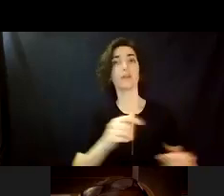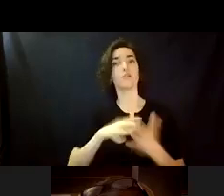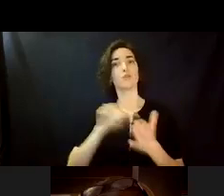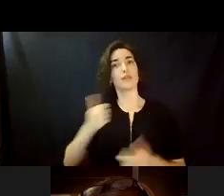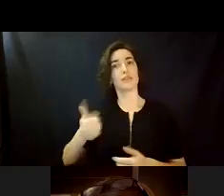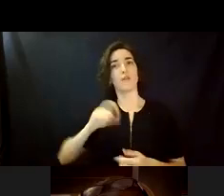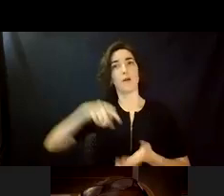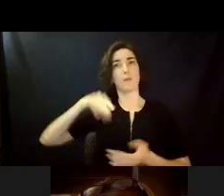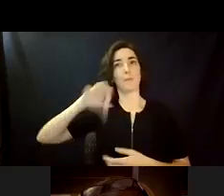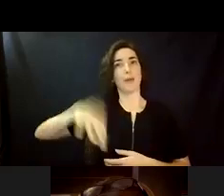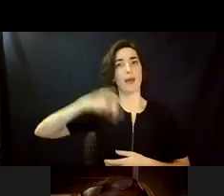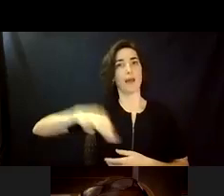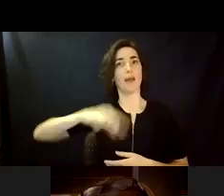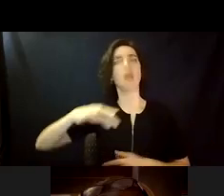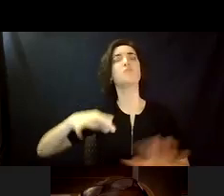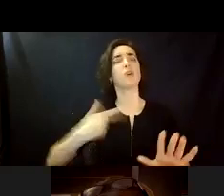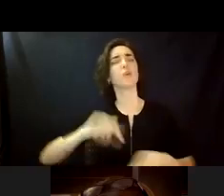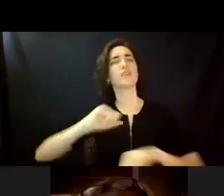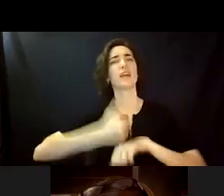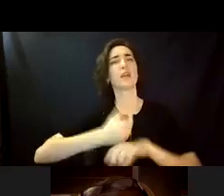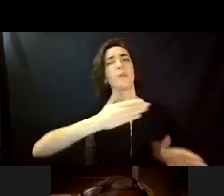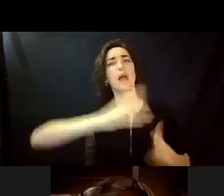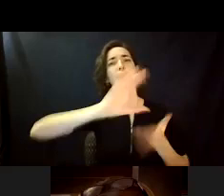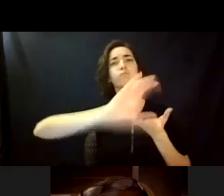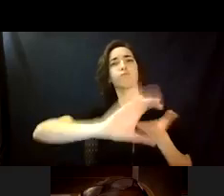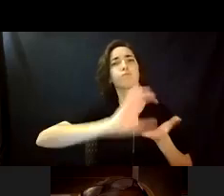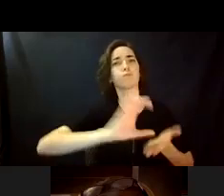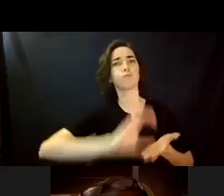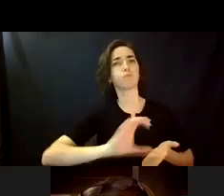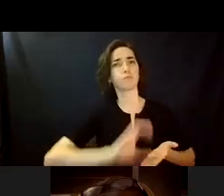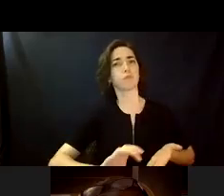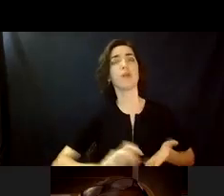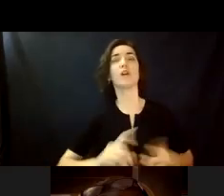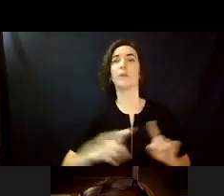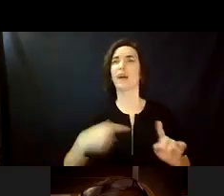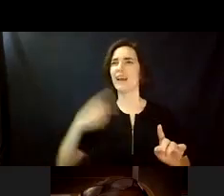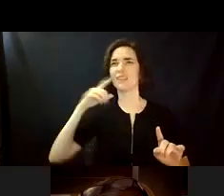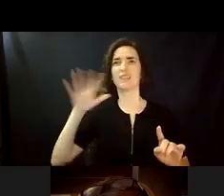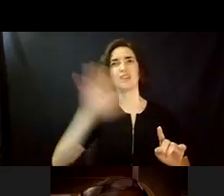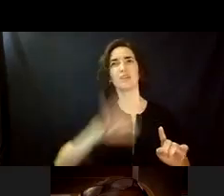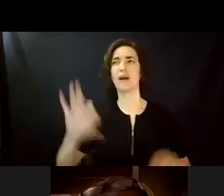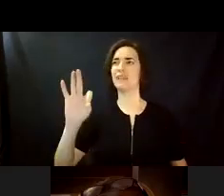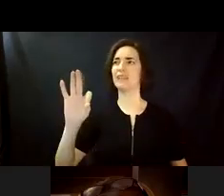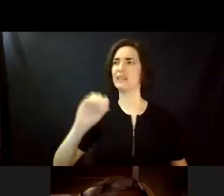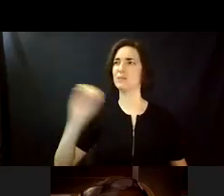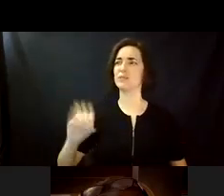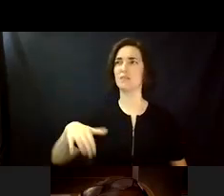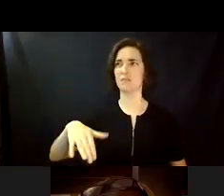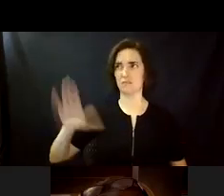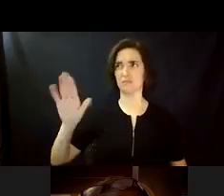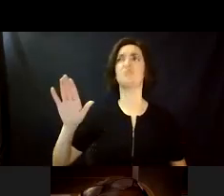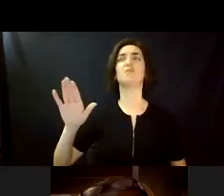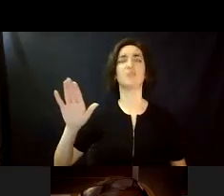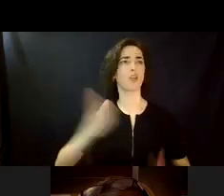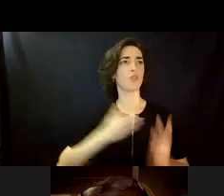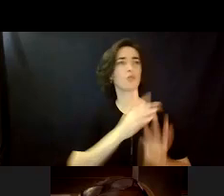with them if needed. But I would say probably 90% or more participate through